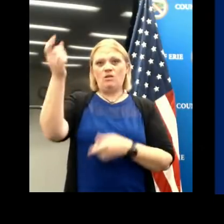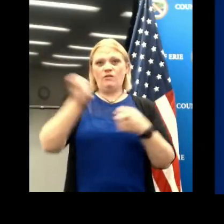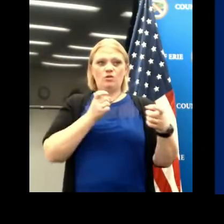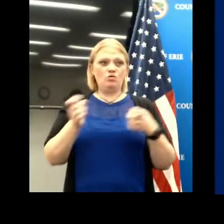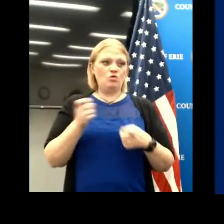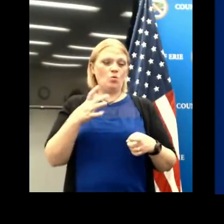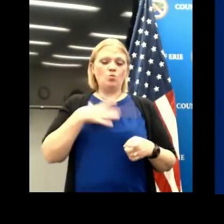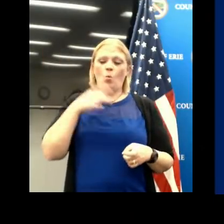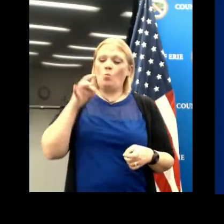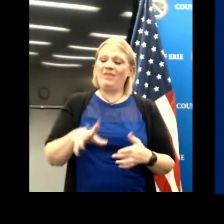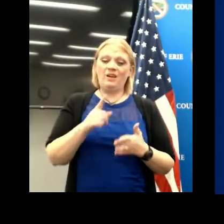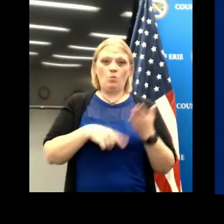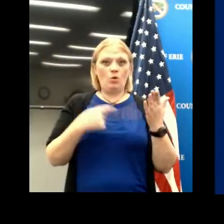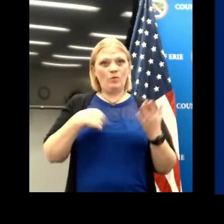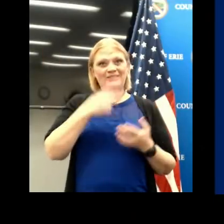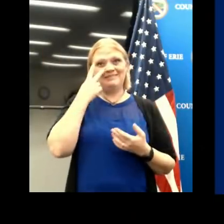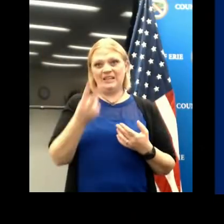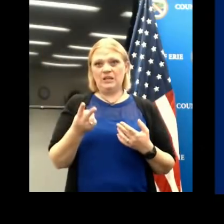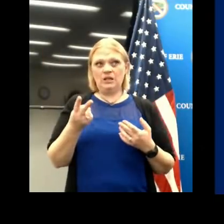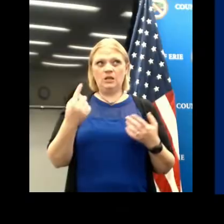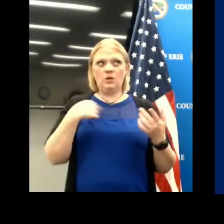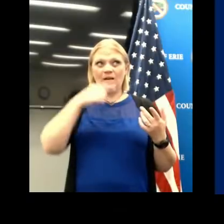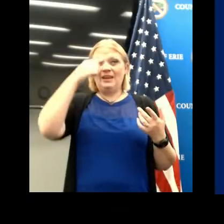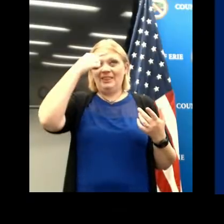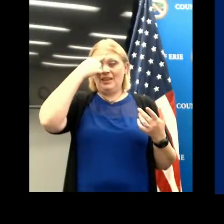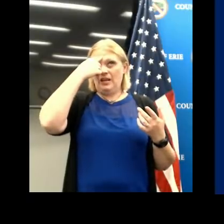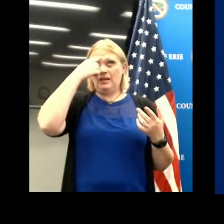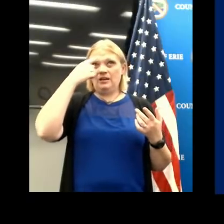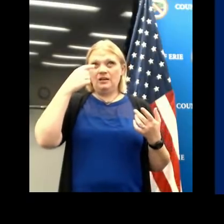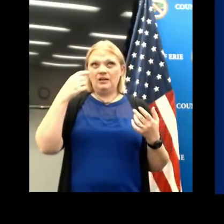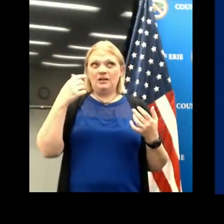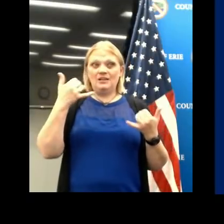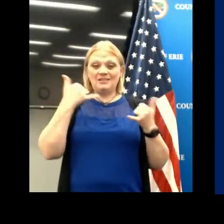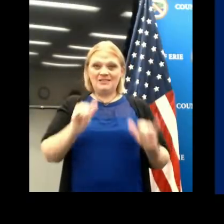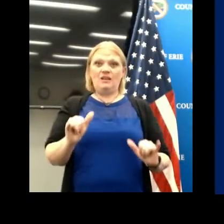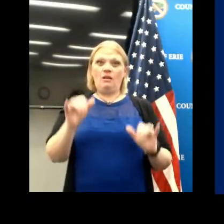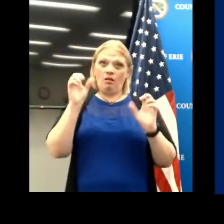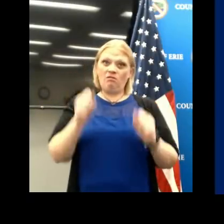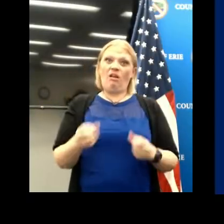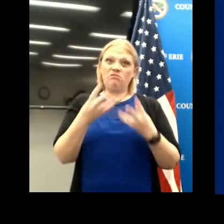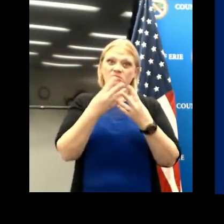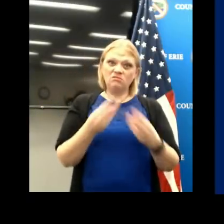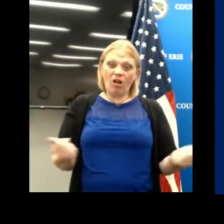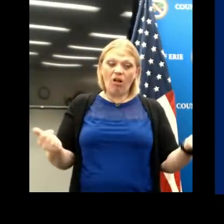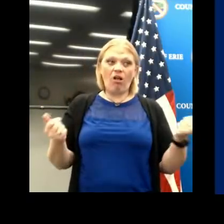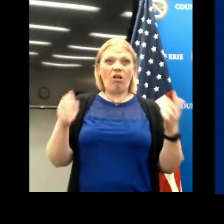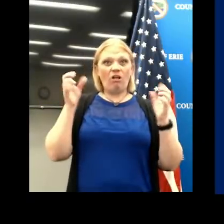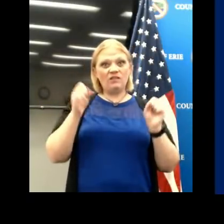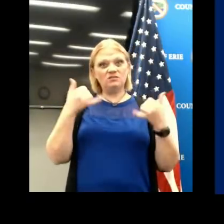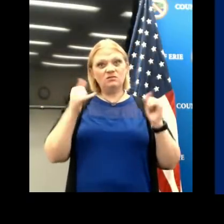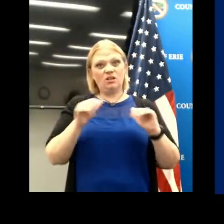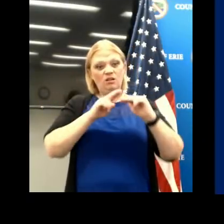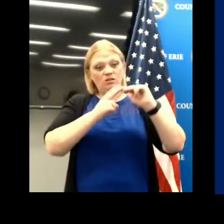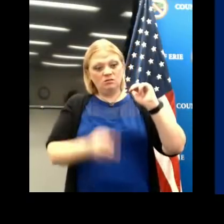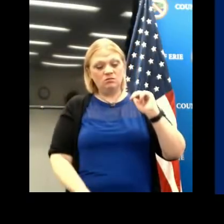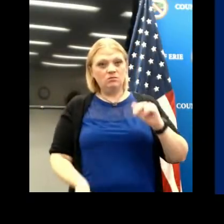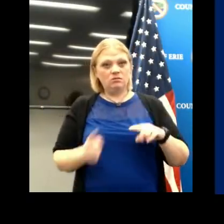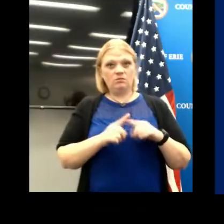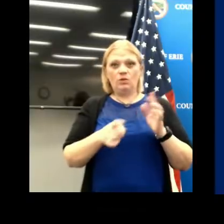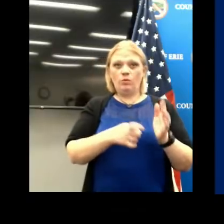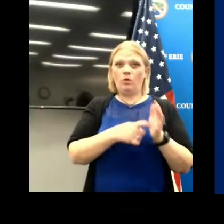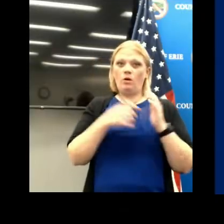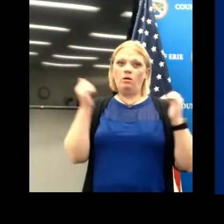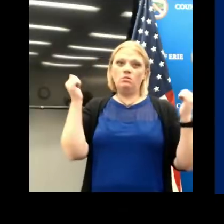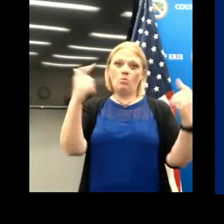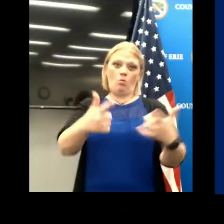like what we're seeing. We think it is still salvageable. We think we can bring this down, but it requires all of